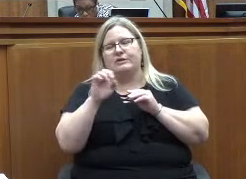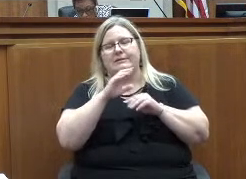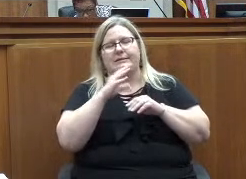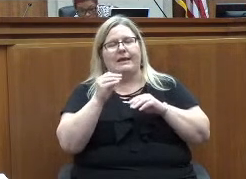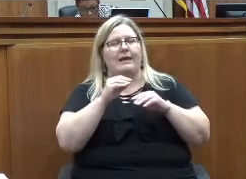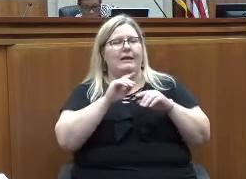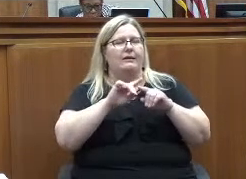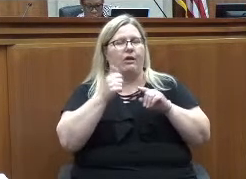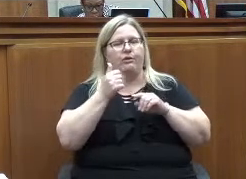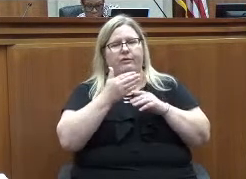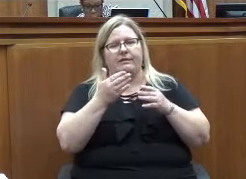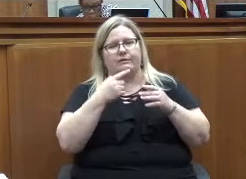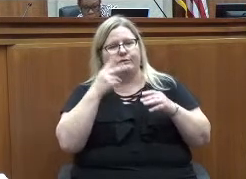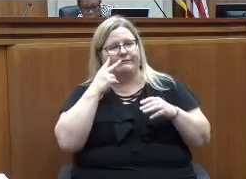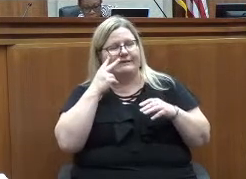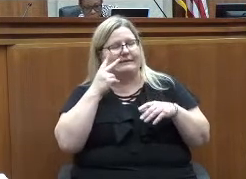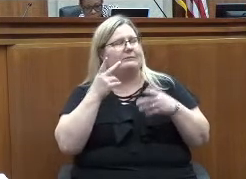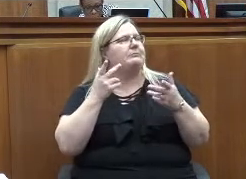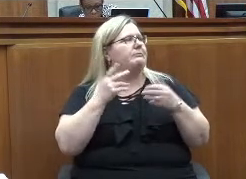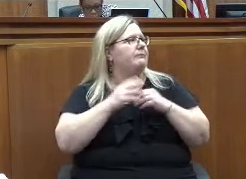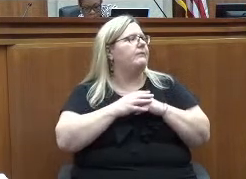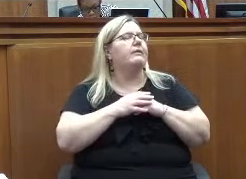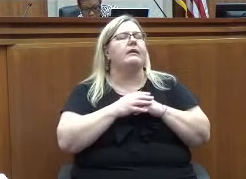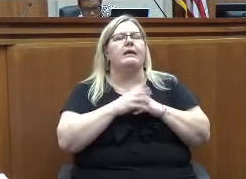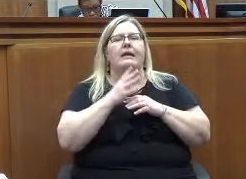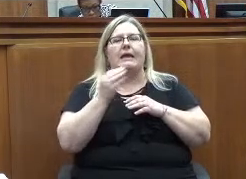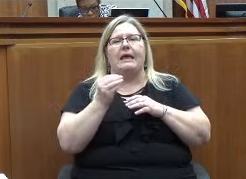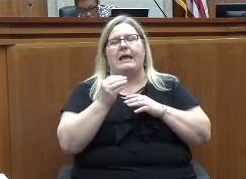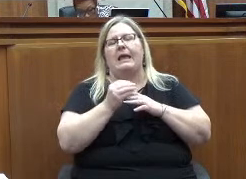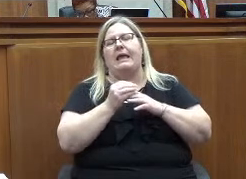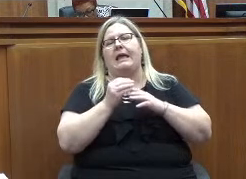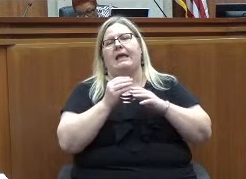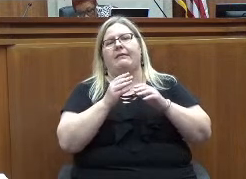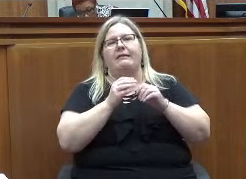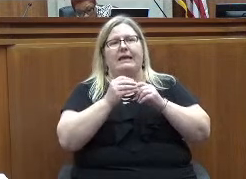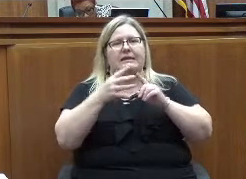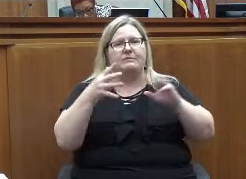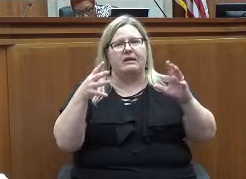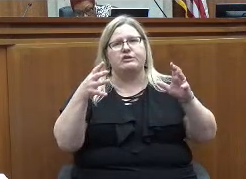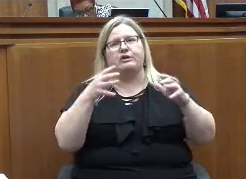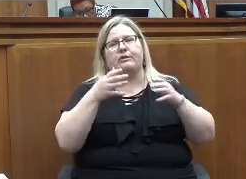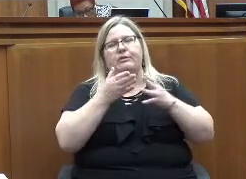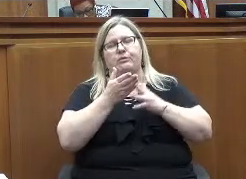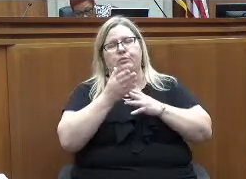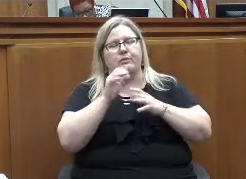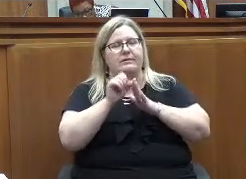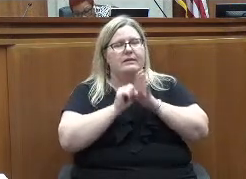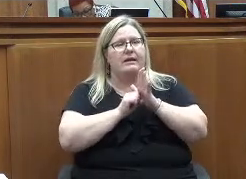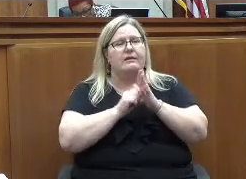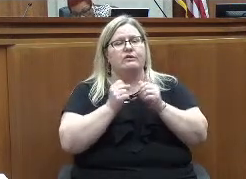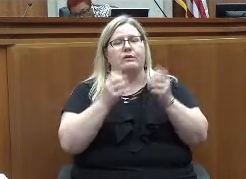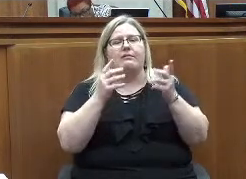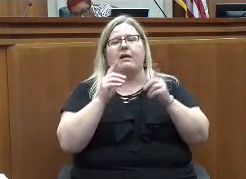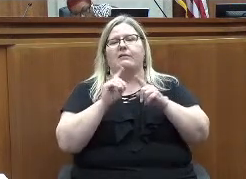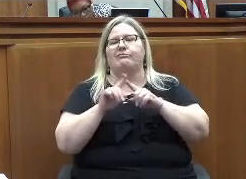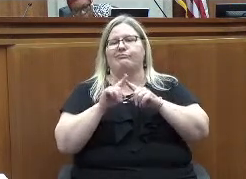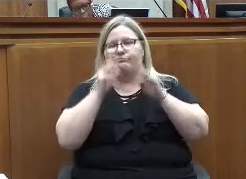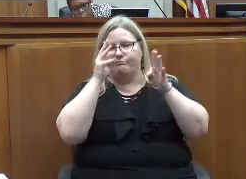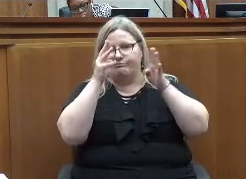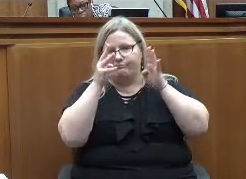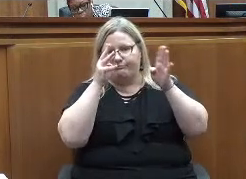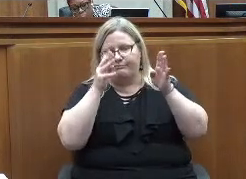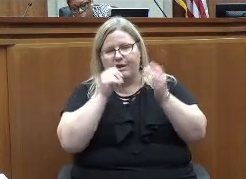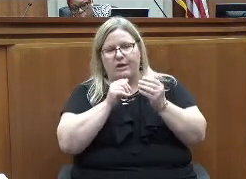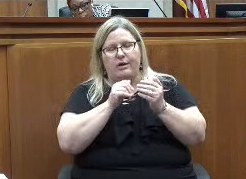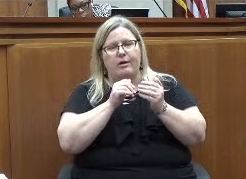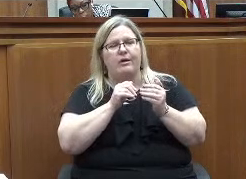Parish now, and the broadband expansion throughout our state, there are a lot of other innovative approaches that